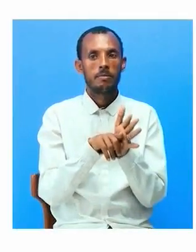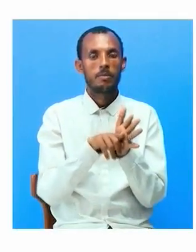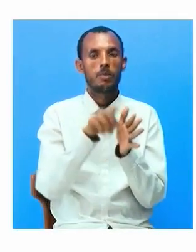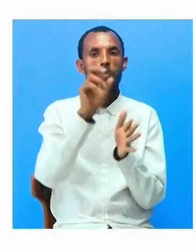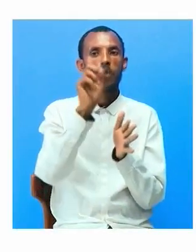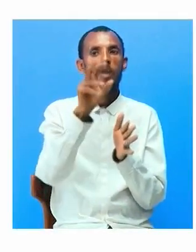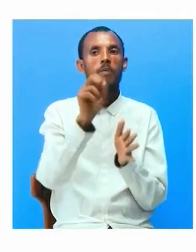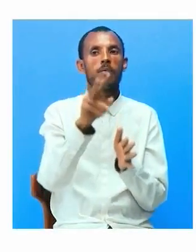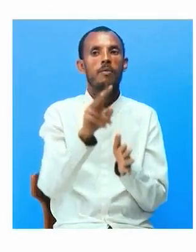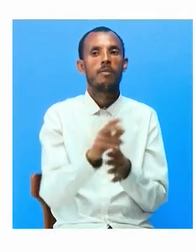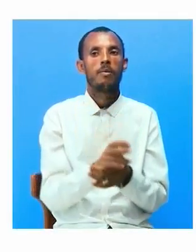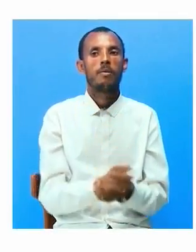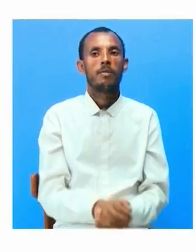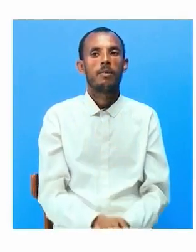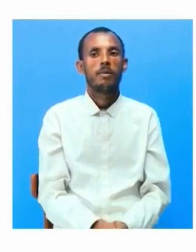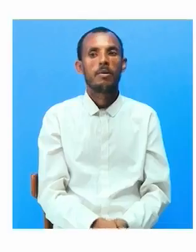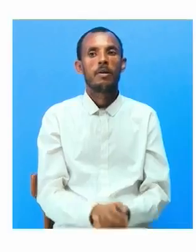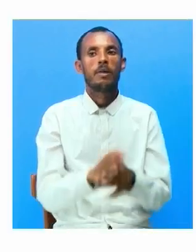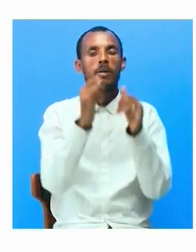12